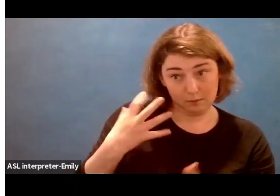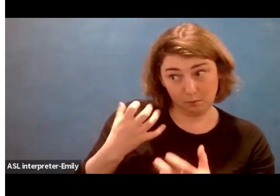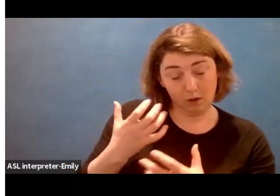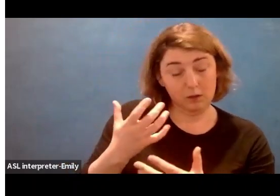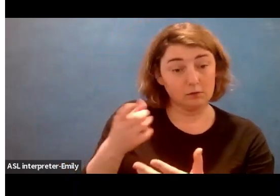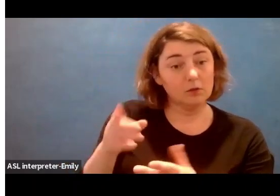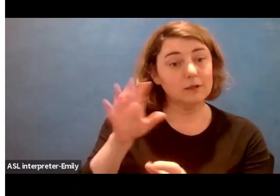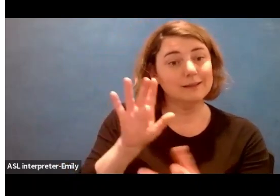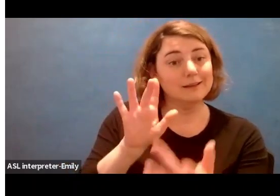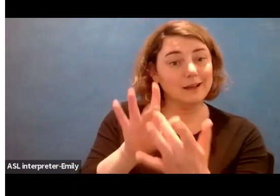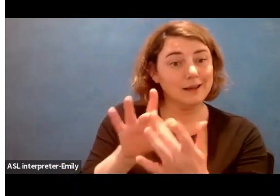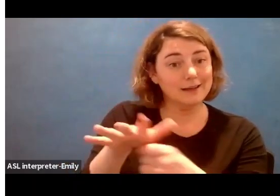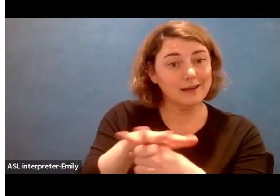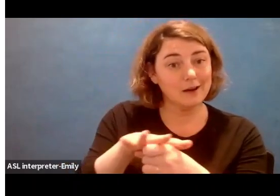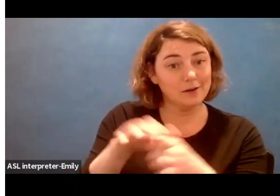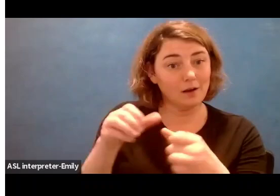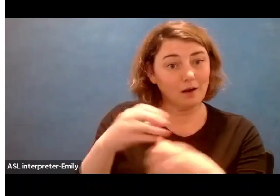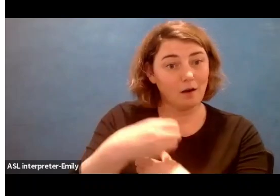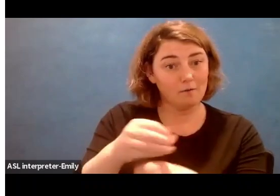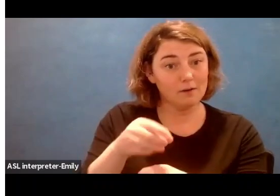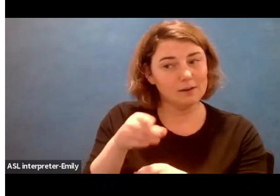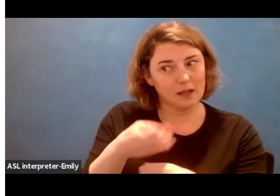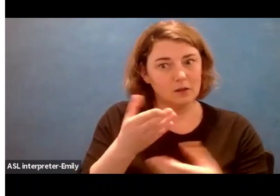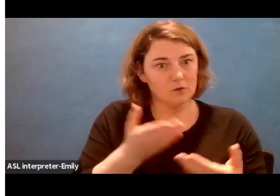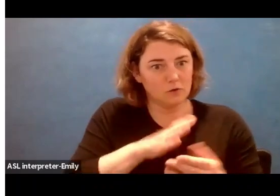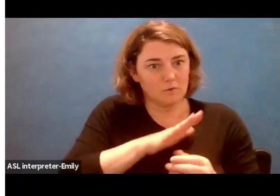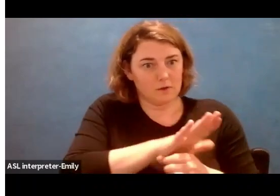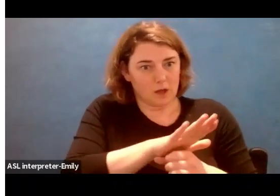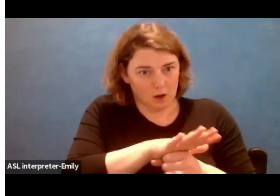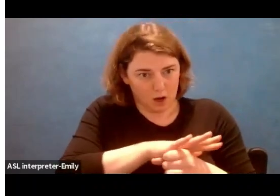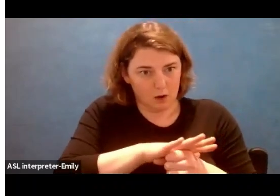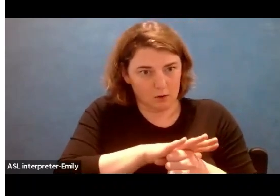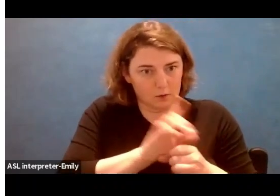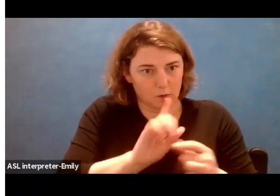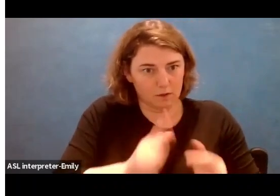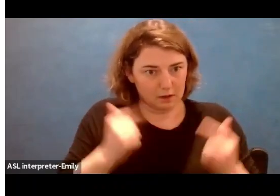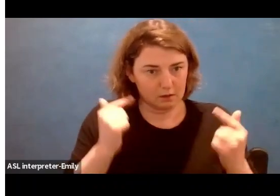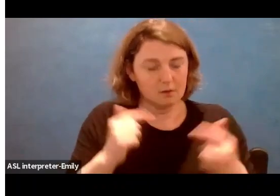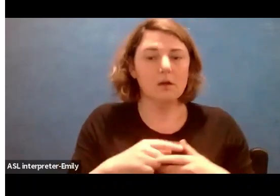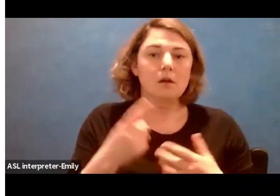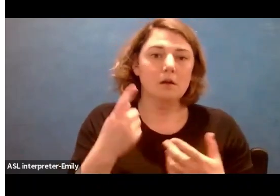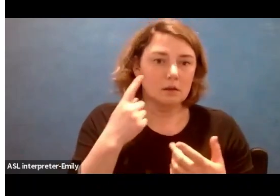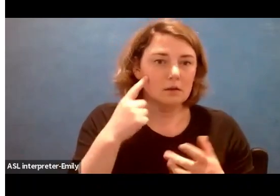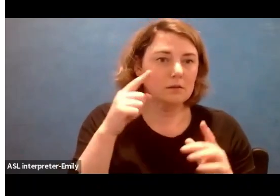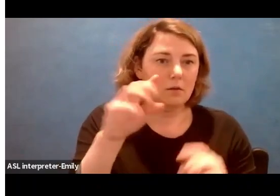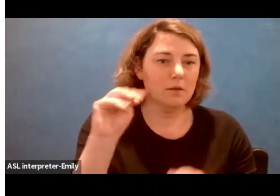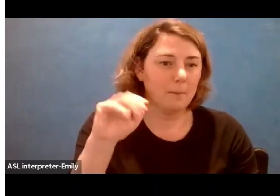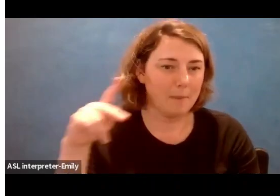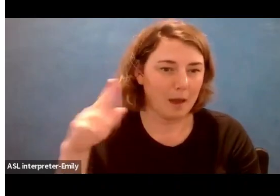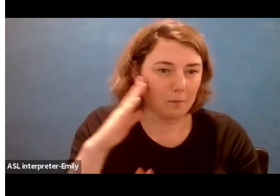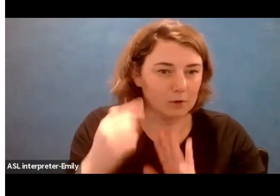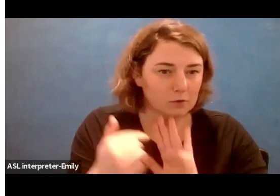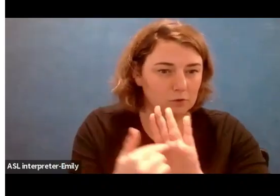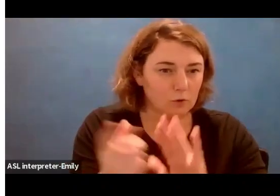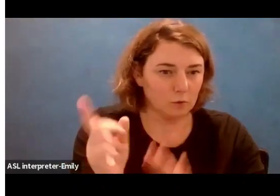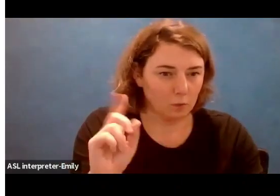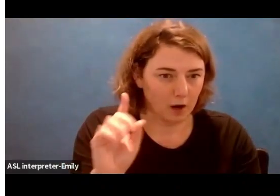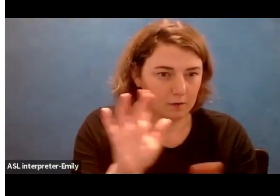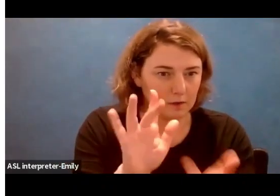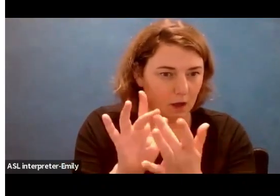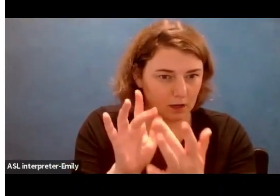an area office that serves the area that they reside in. So the map will show you with the